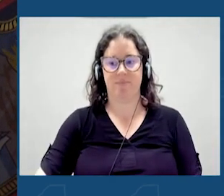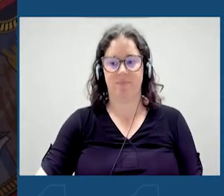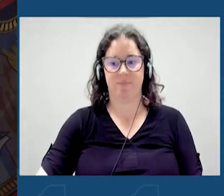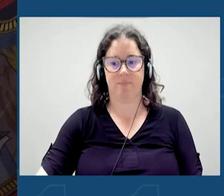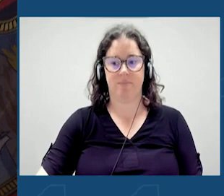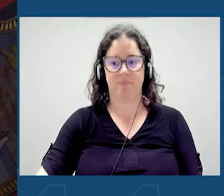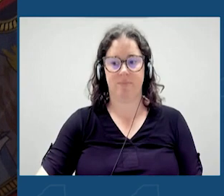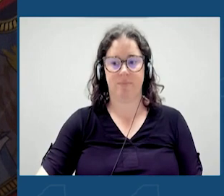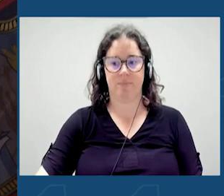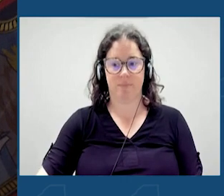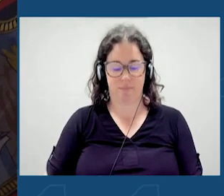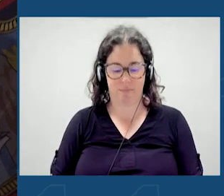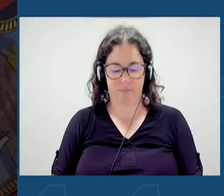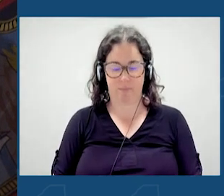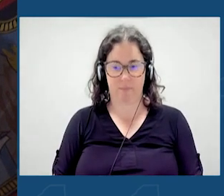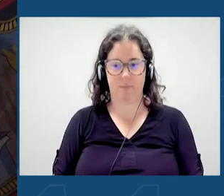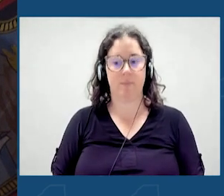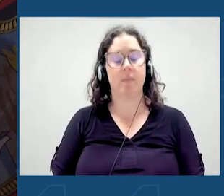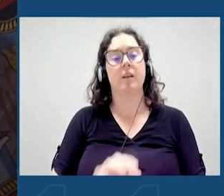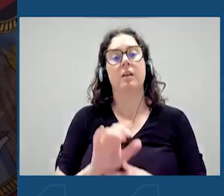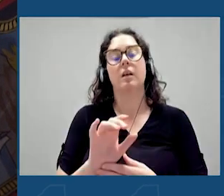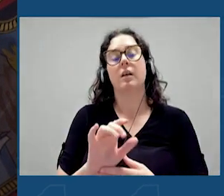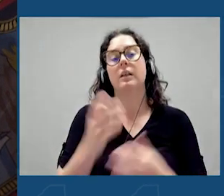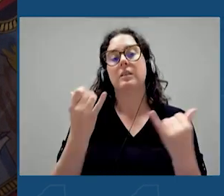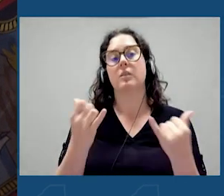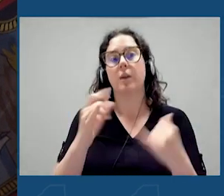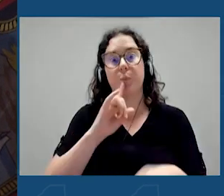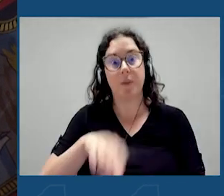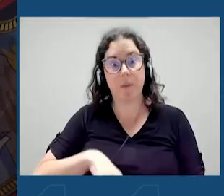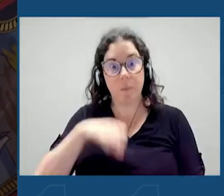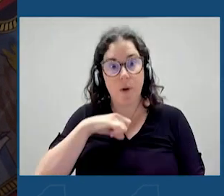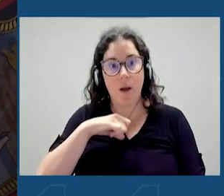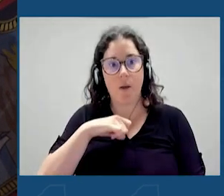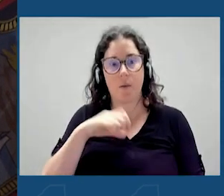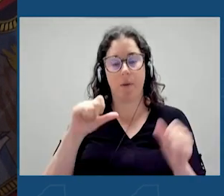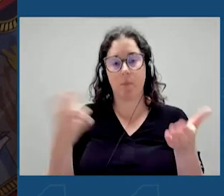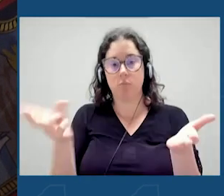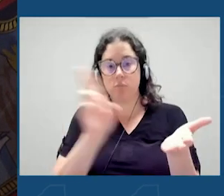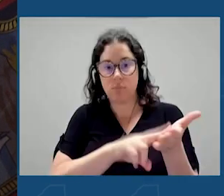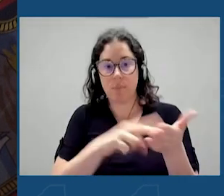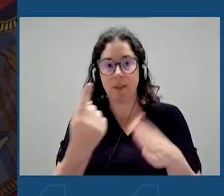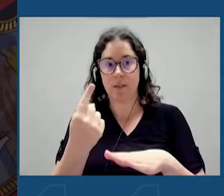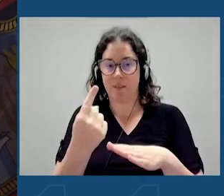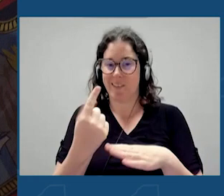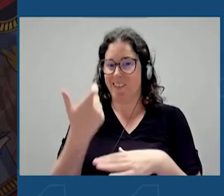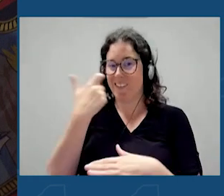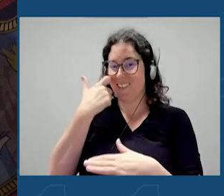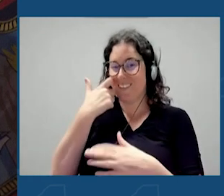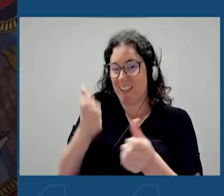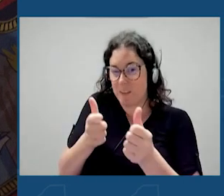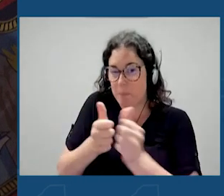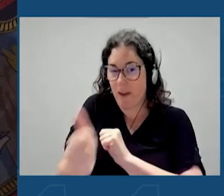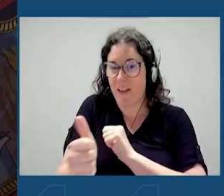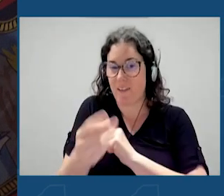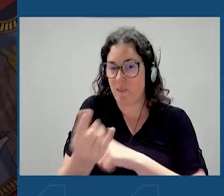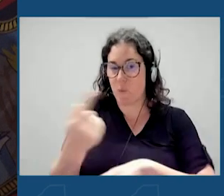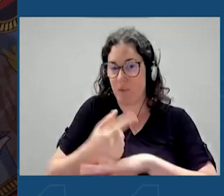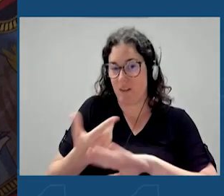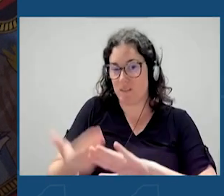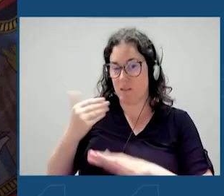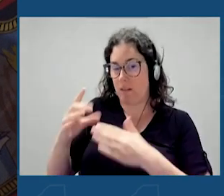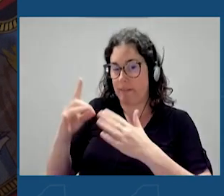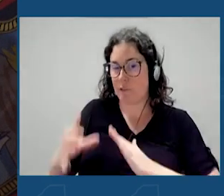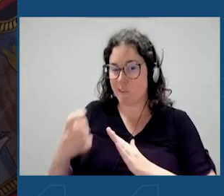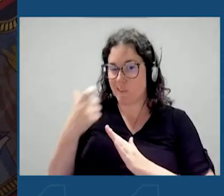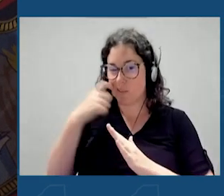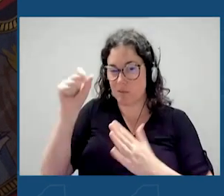So today I'm really proud to be able to sign, days after its passage by the leaders I just referenced,